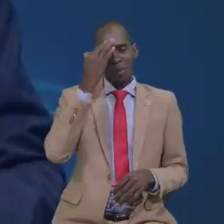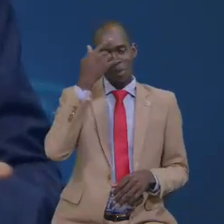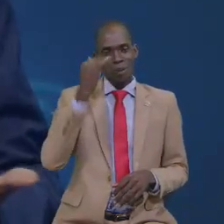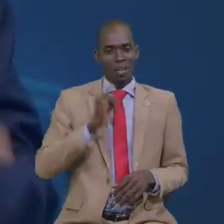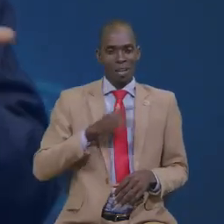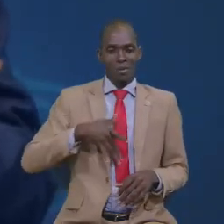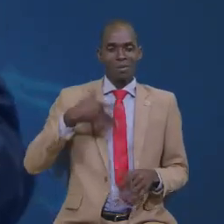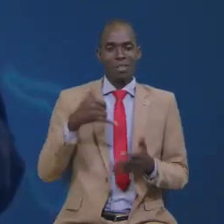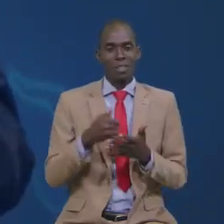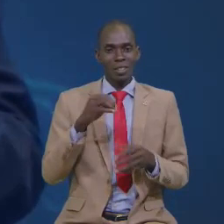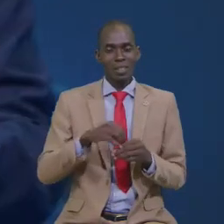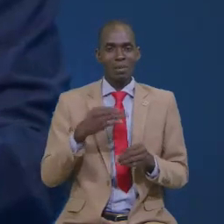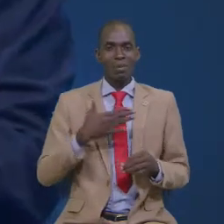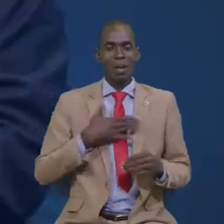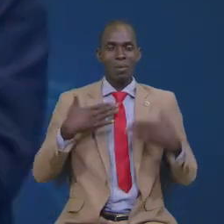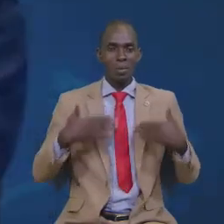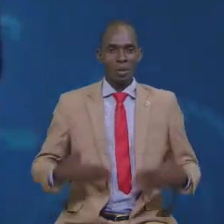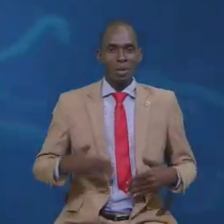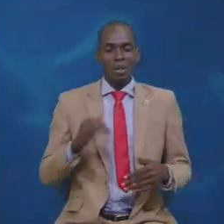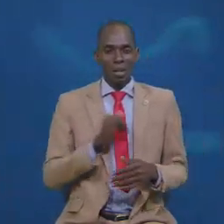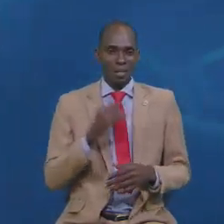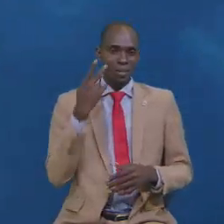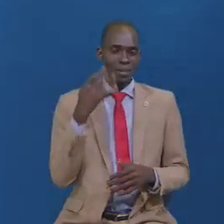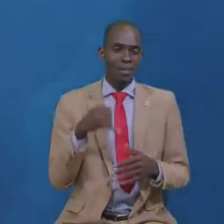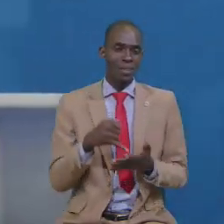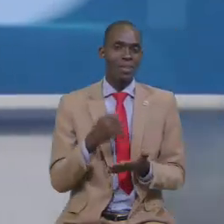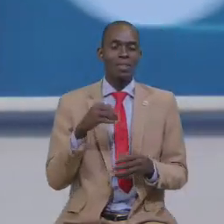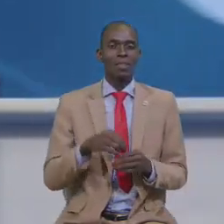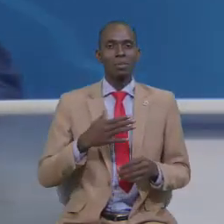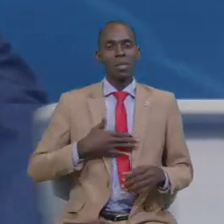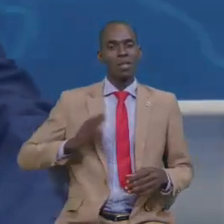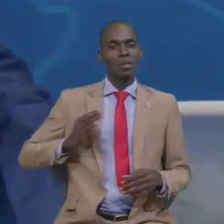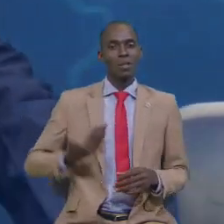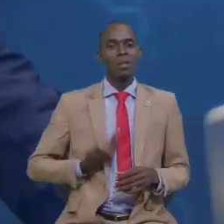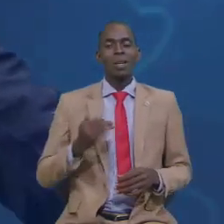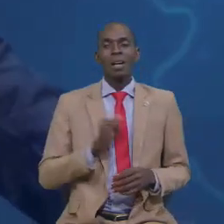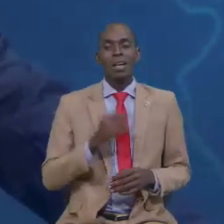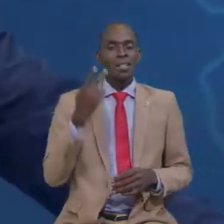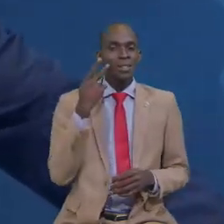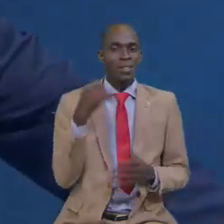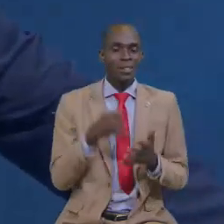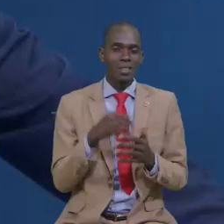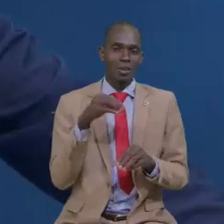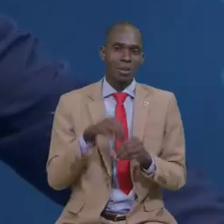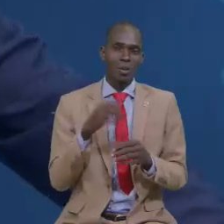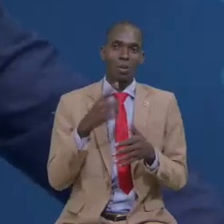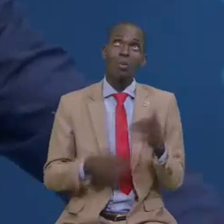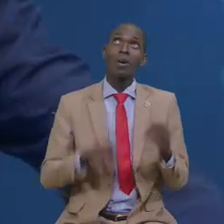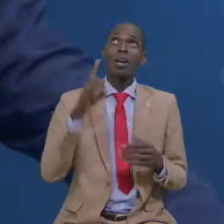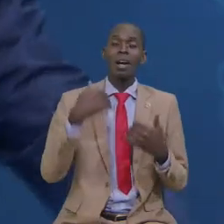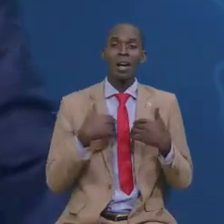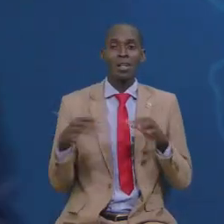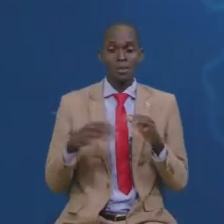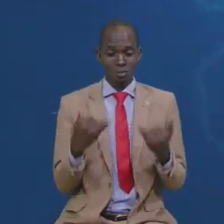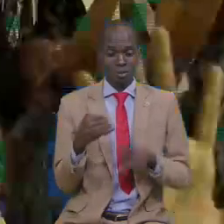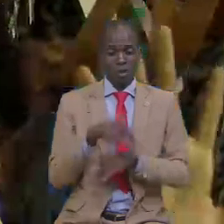body. I sense it in my soul. I see it in what he has done." Tonight, that touch will